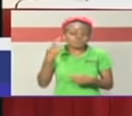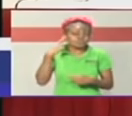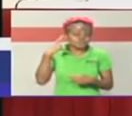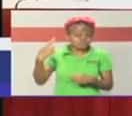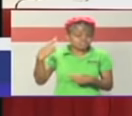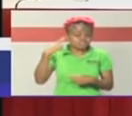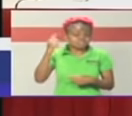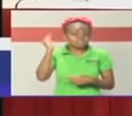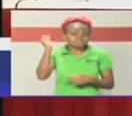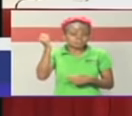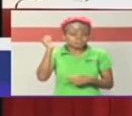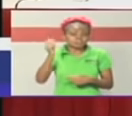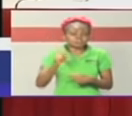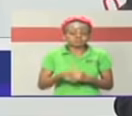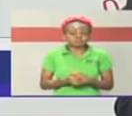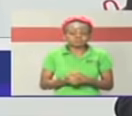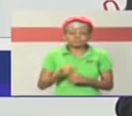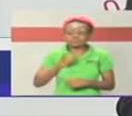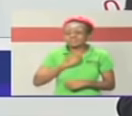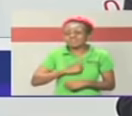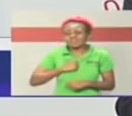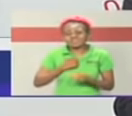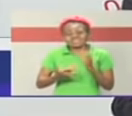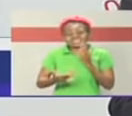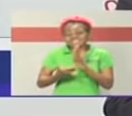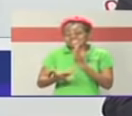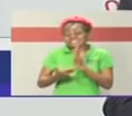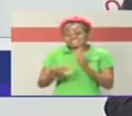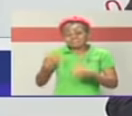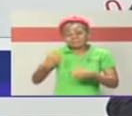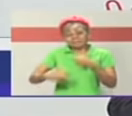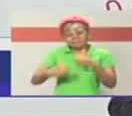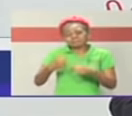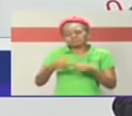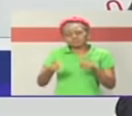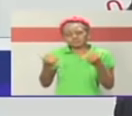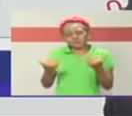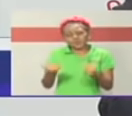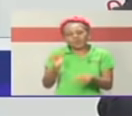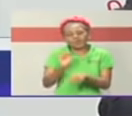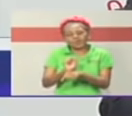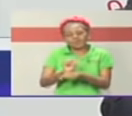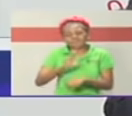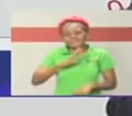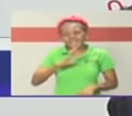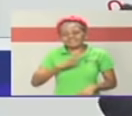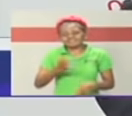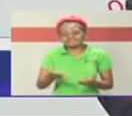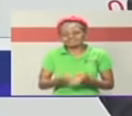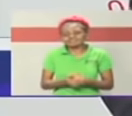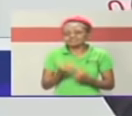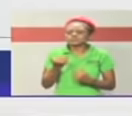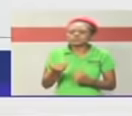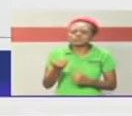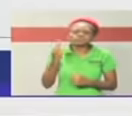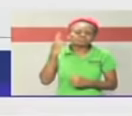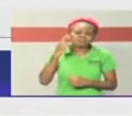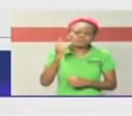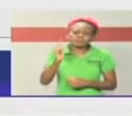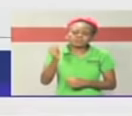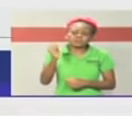did have some technical difficulties, but I know that we are back up and running. So Radio Tambourine, we are ready for your two questions. Good